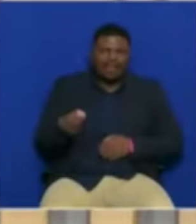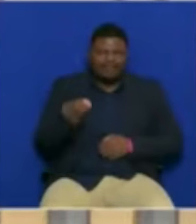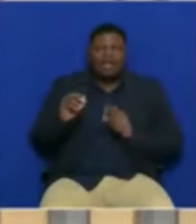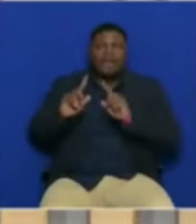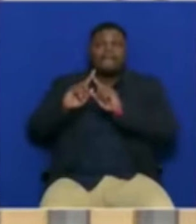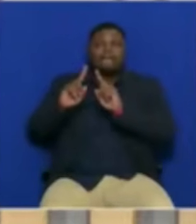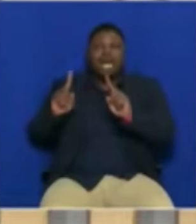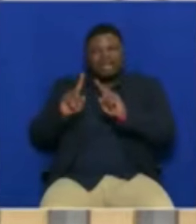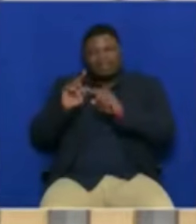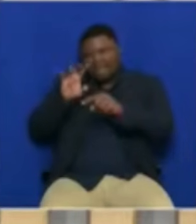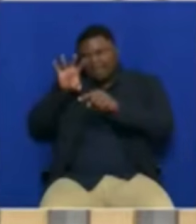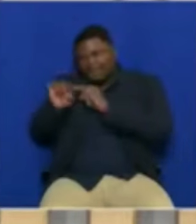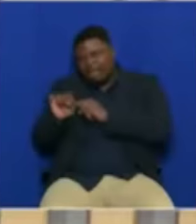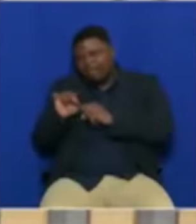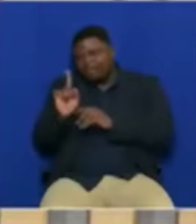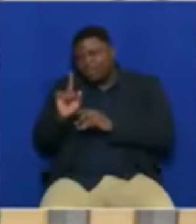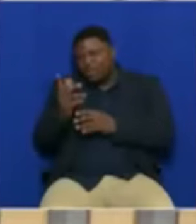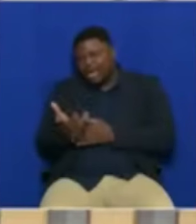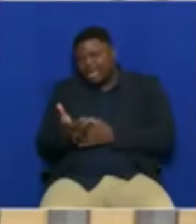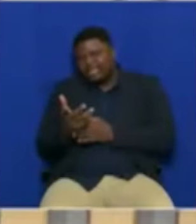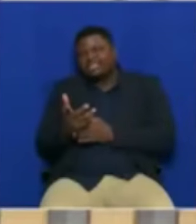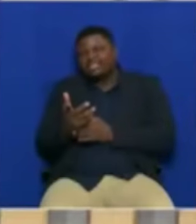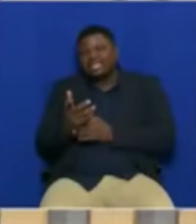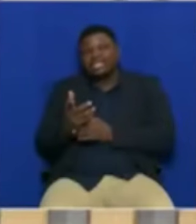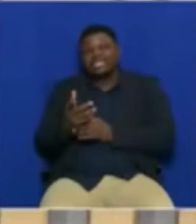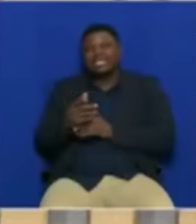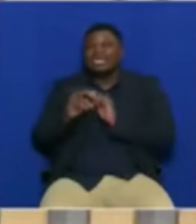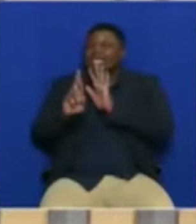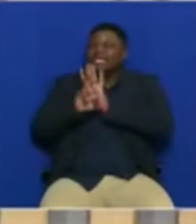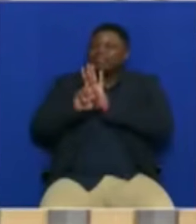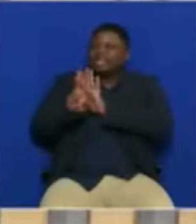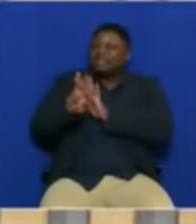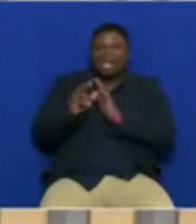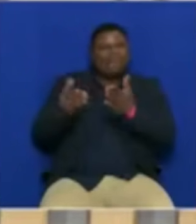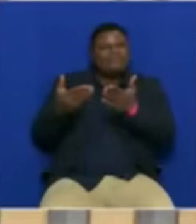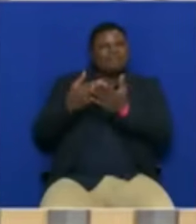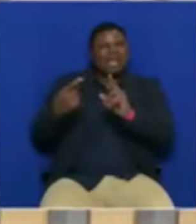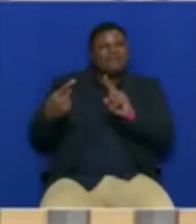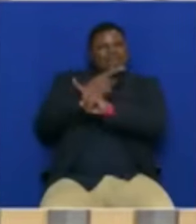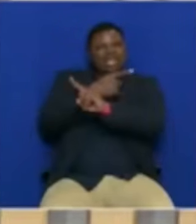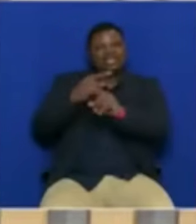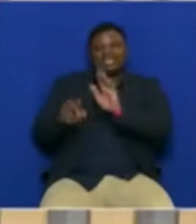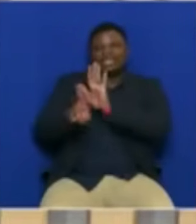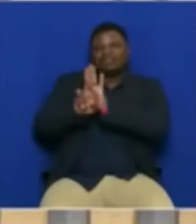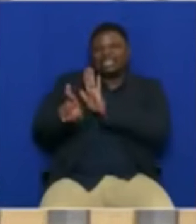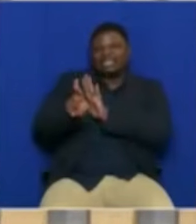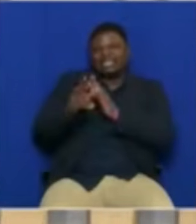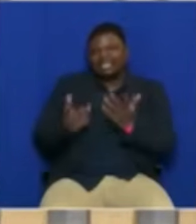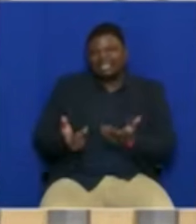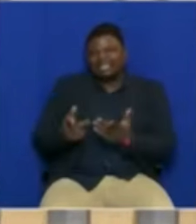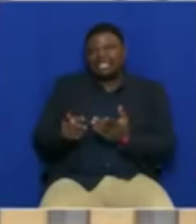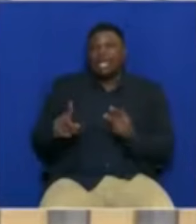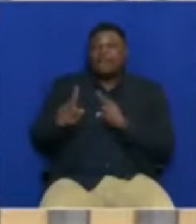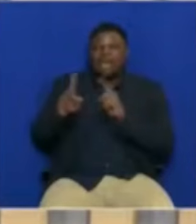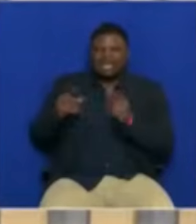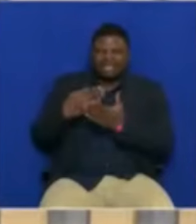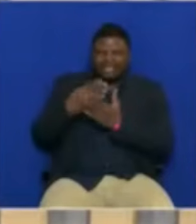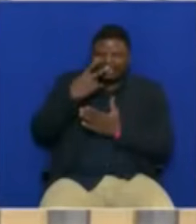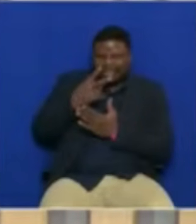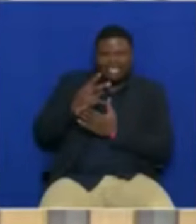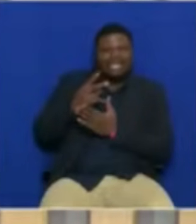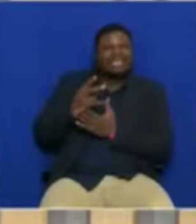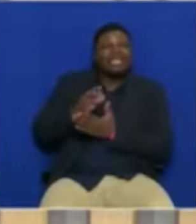fraud, in your investigation, because it shows on your investigation and your statements, the crime is